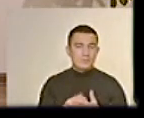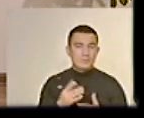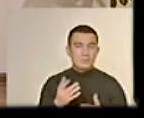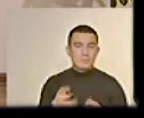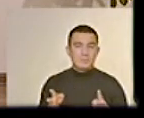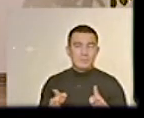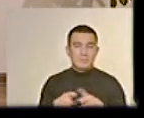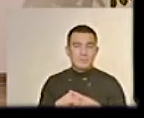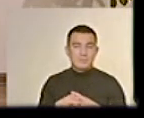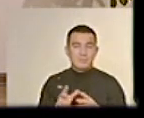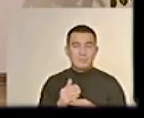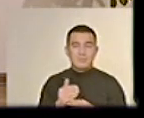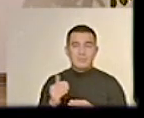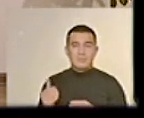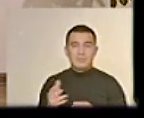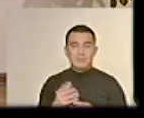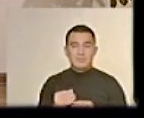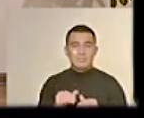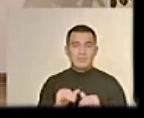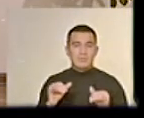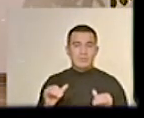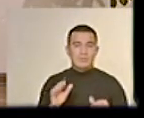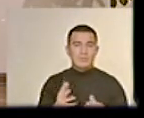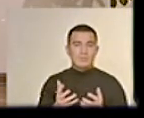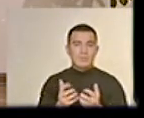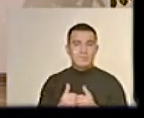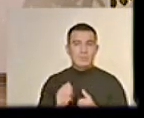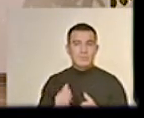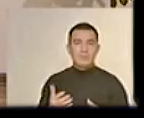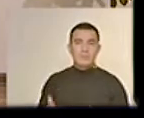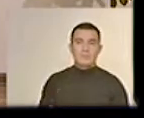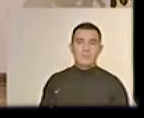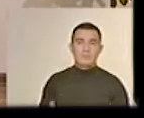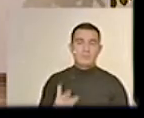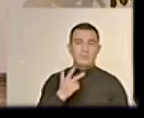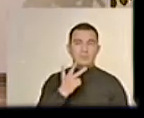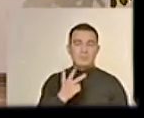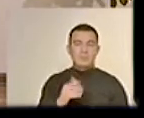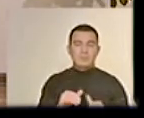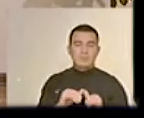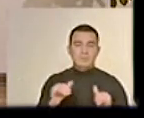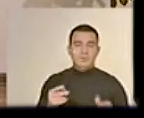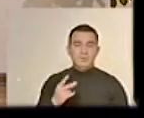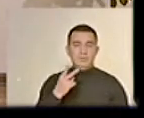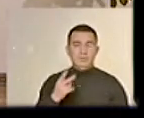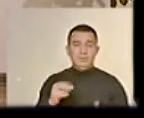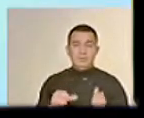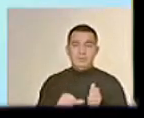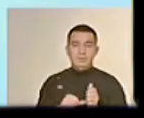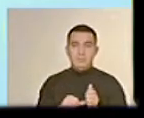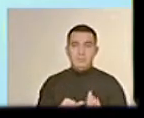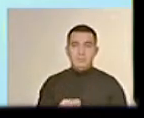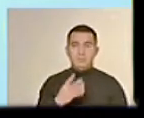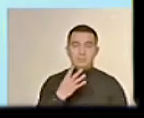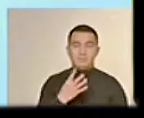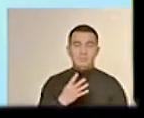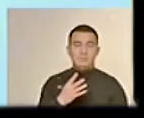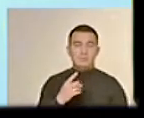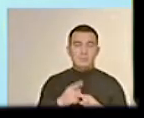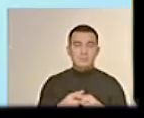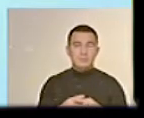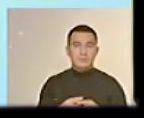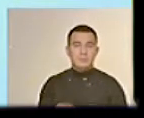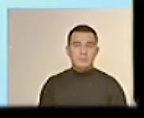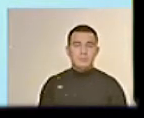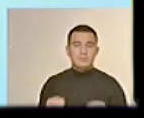keyingi kislorodlar soni esa ko'proq ekan. Uni sanab olamiz. 3 ni ko'paytiramiz 2 ga 6. 4 ni qo'shib